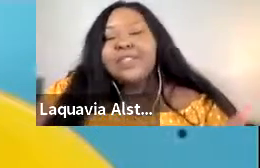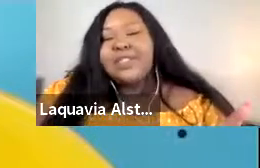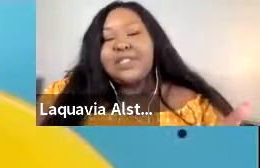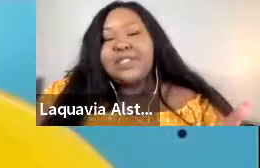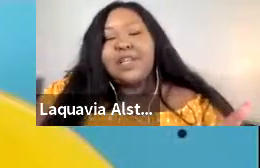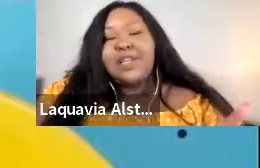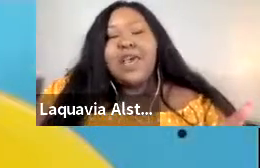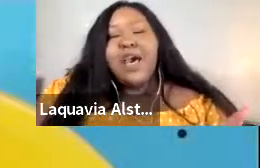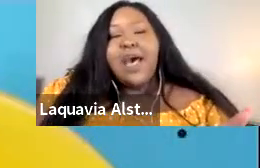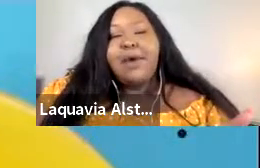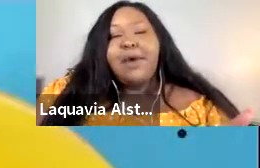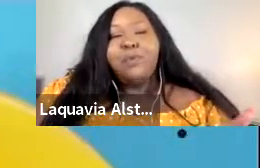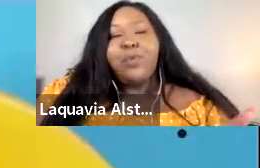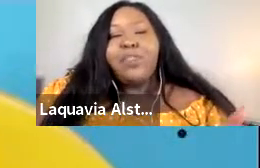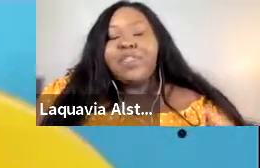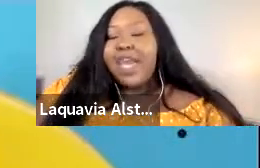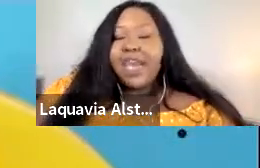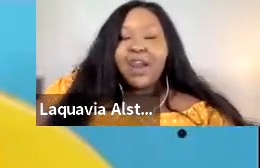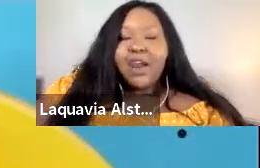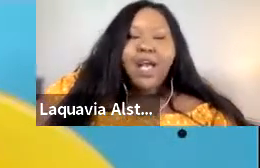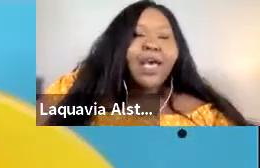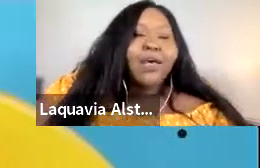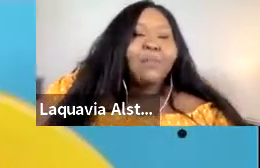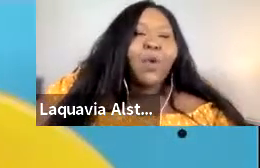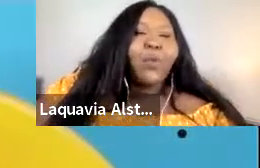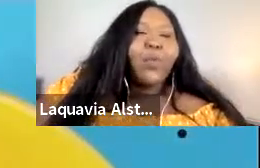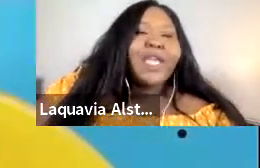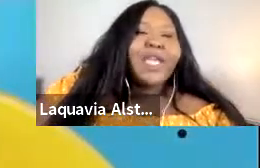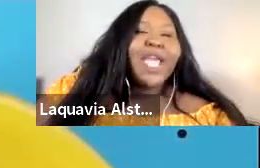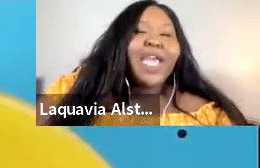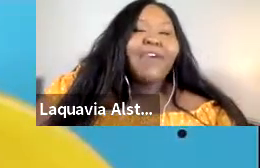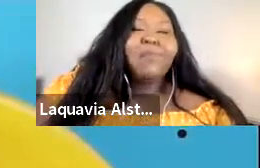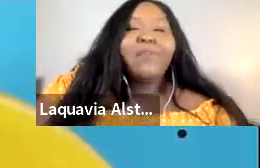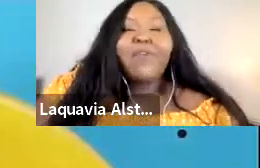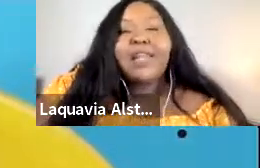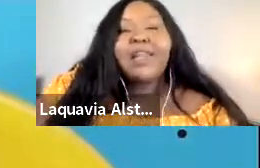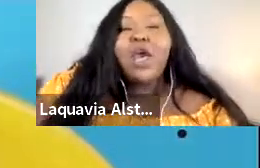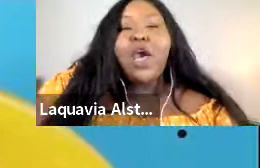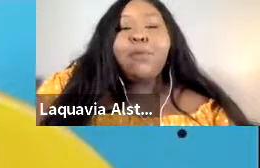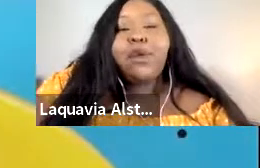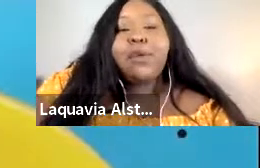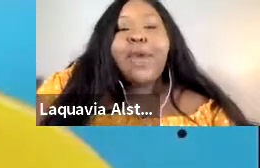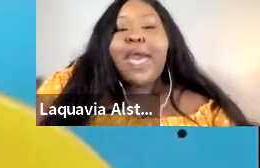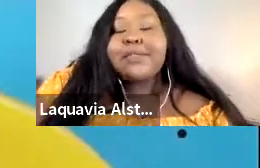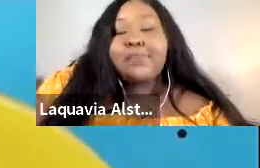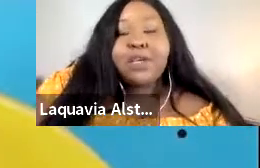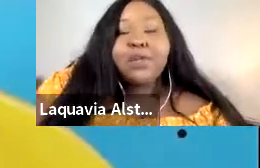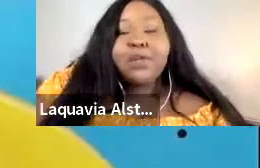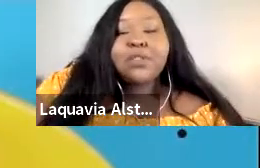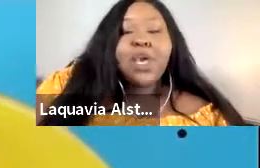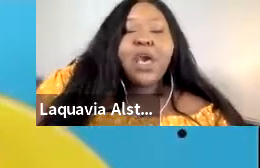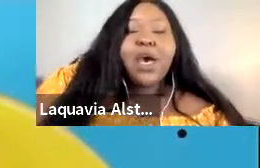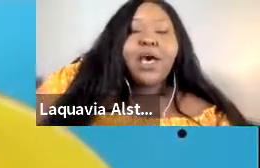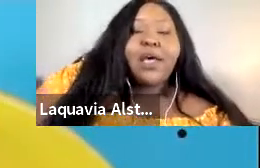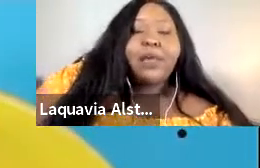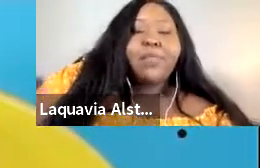seedlings that we've assisted with care. We have provided pre-packed